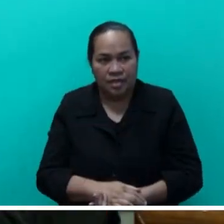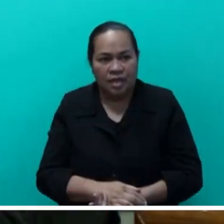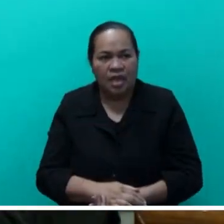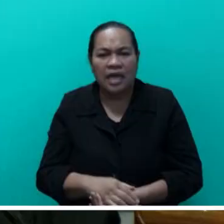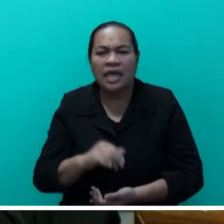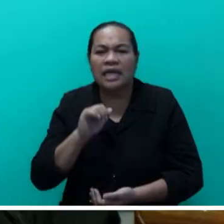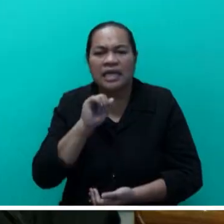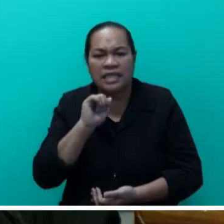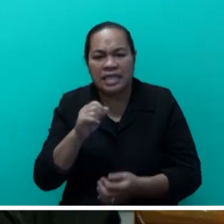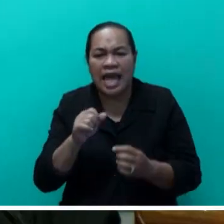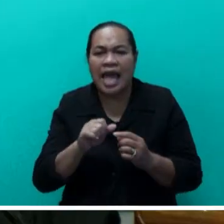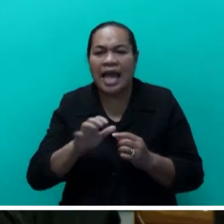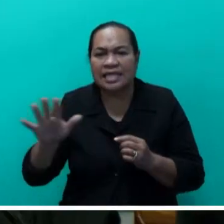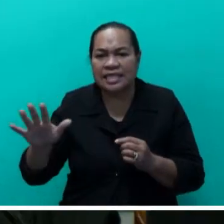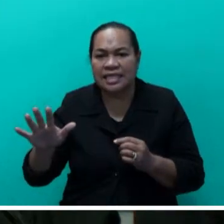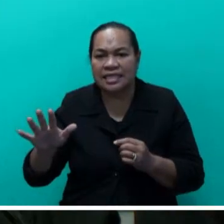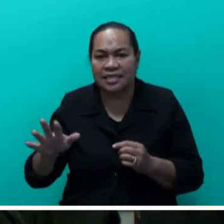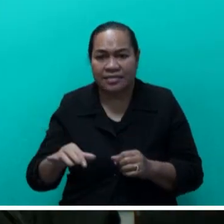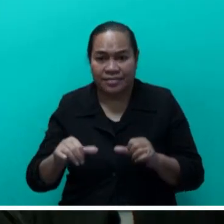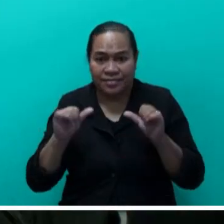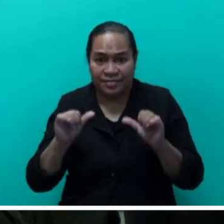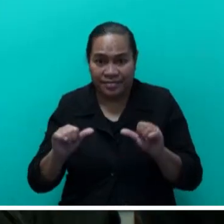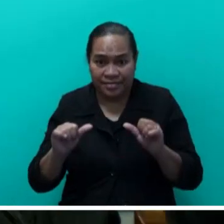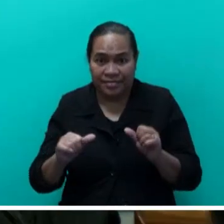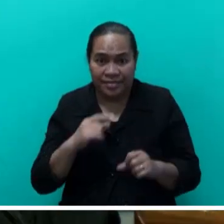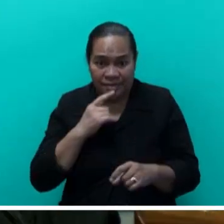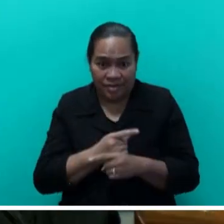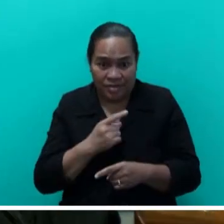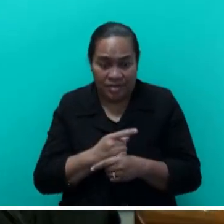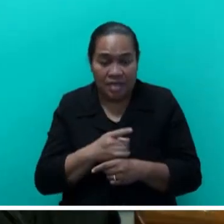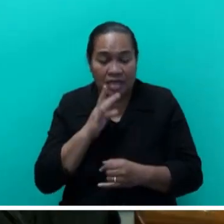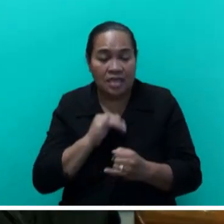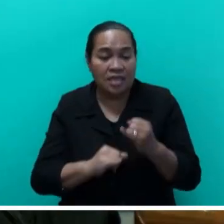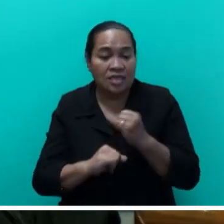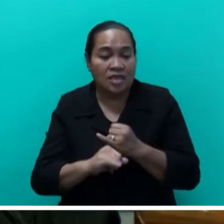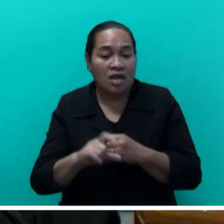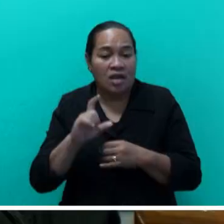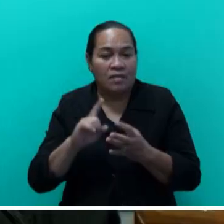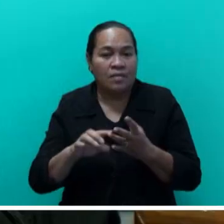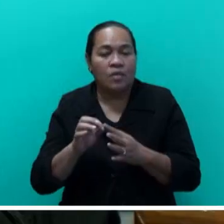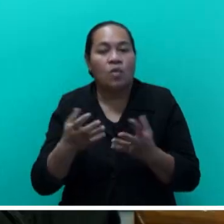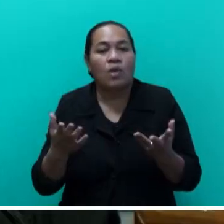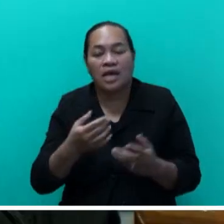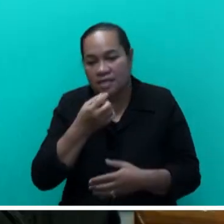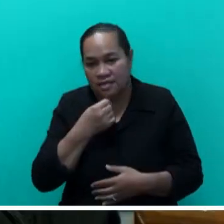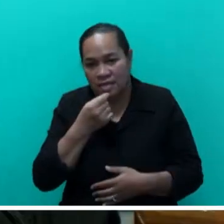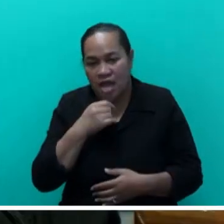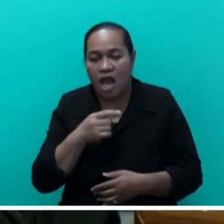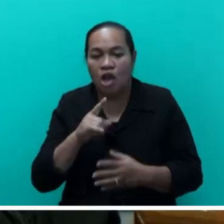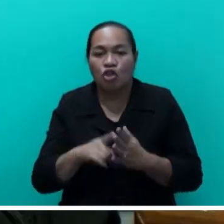His Excellency in the International Labour Conference, Geneva, June of last